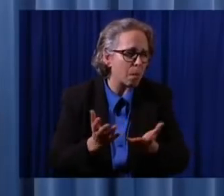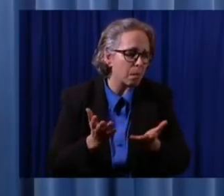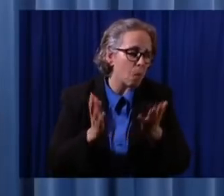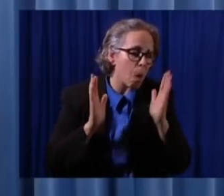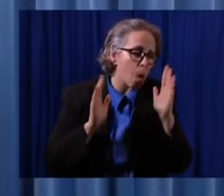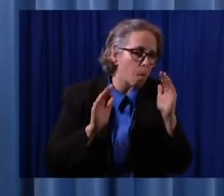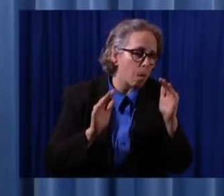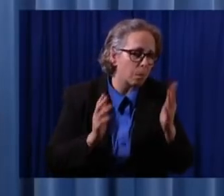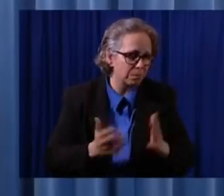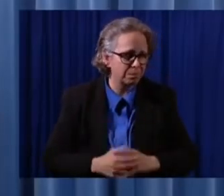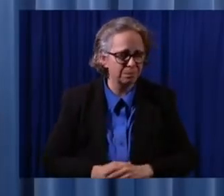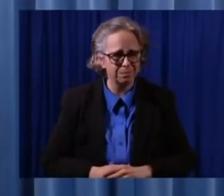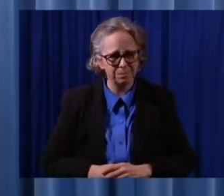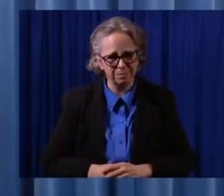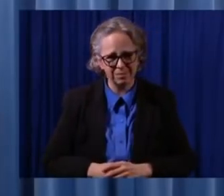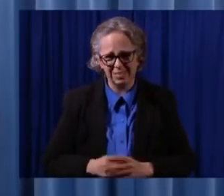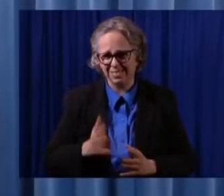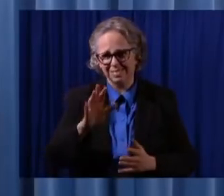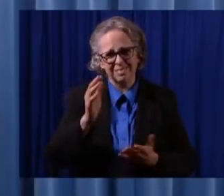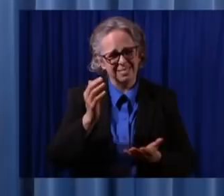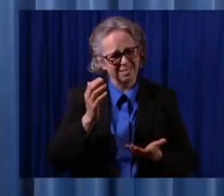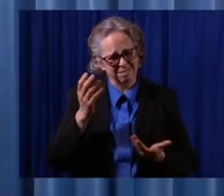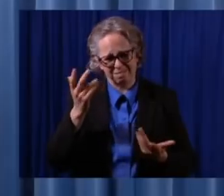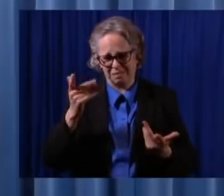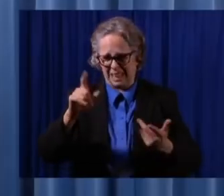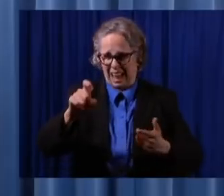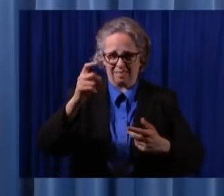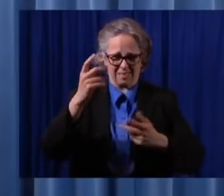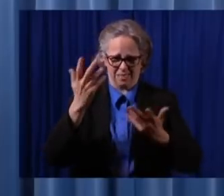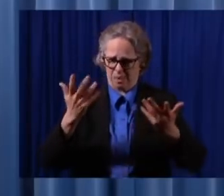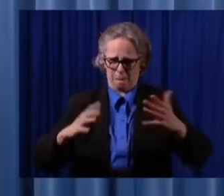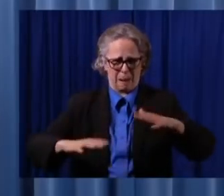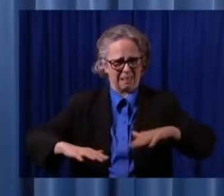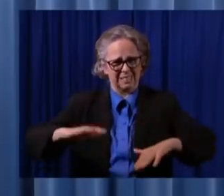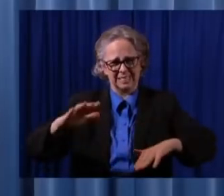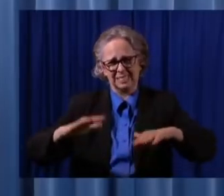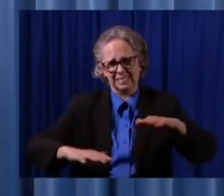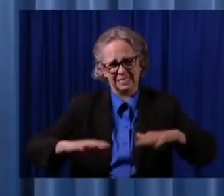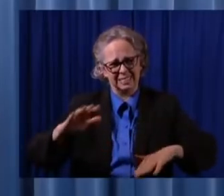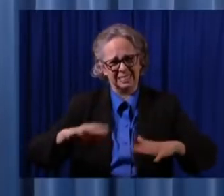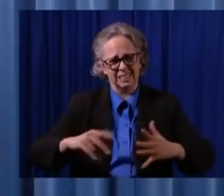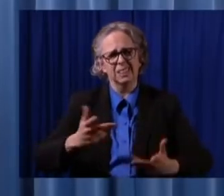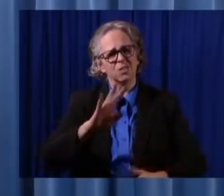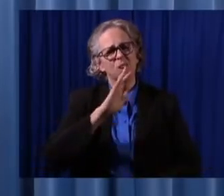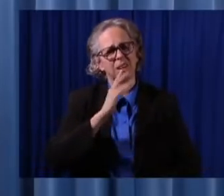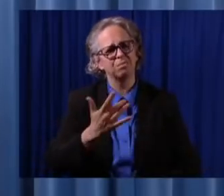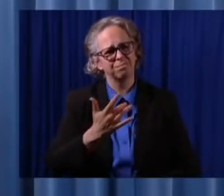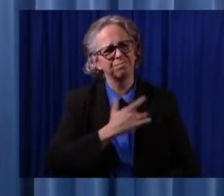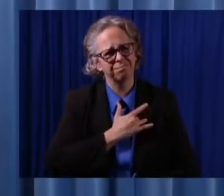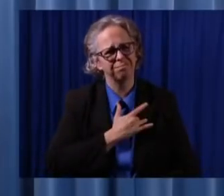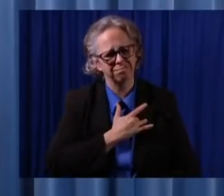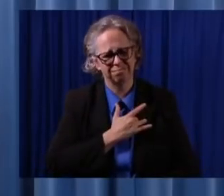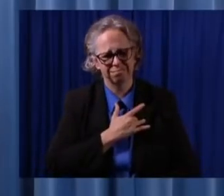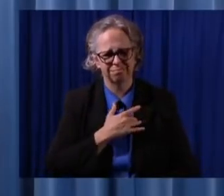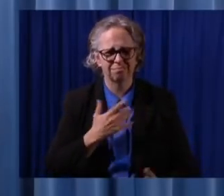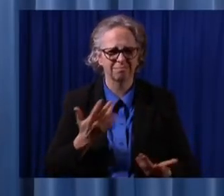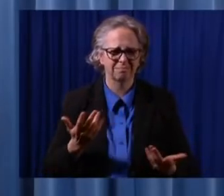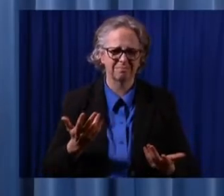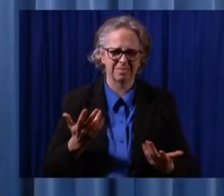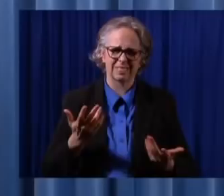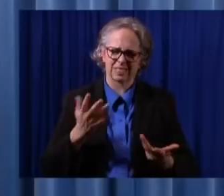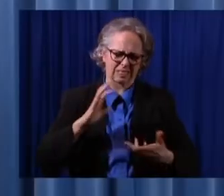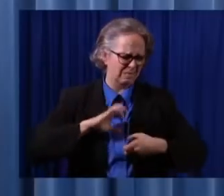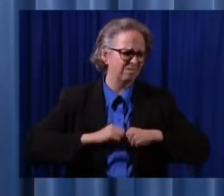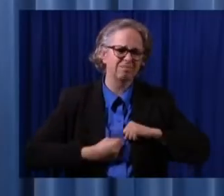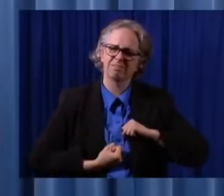These are balancing questions. These are probably the most gut-wrenching decisions that we make, and they just kind of tear you up because you